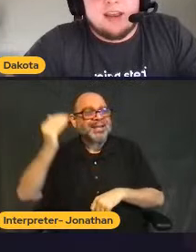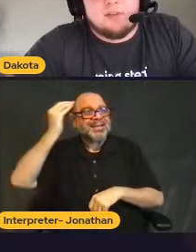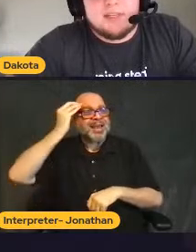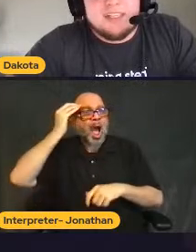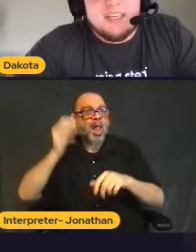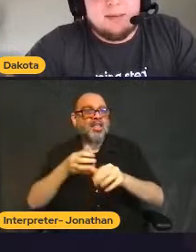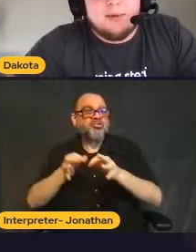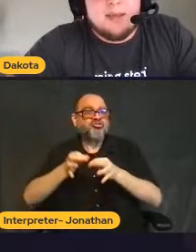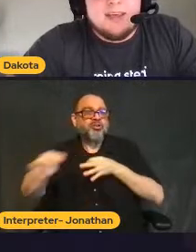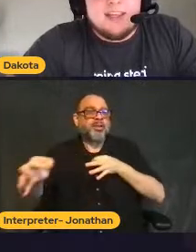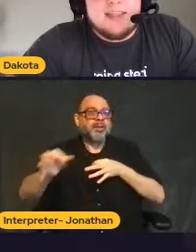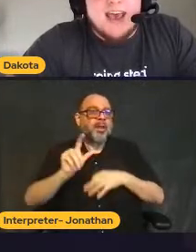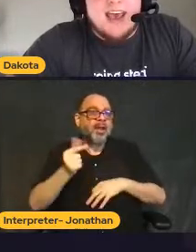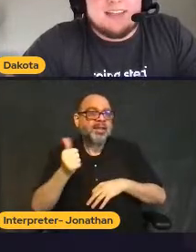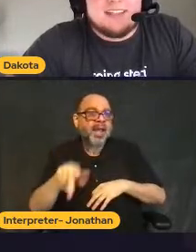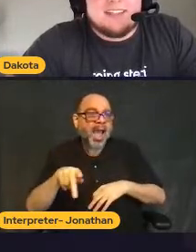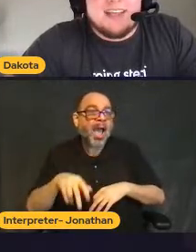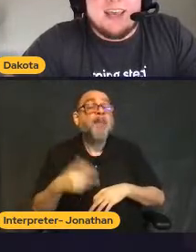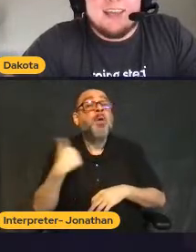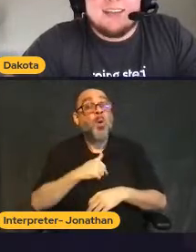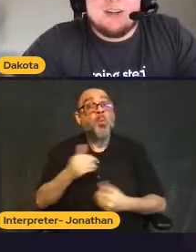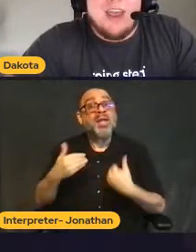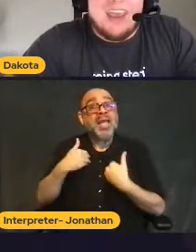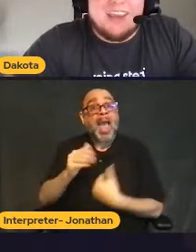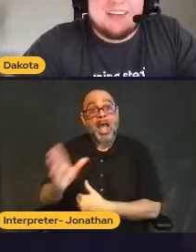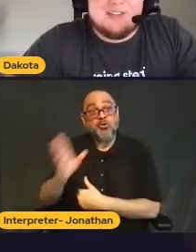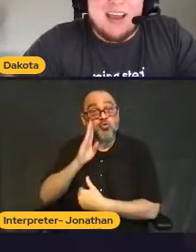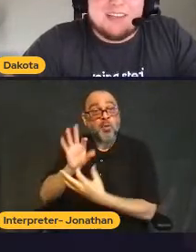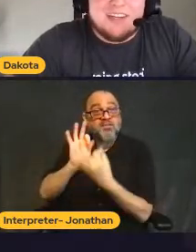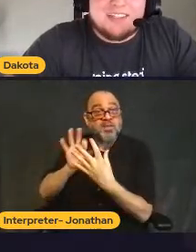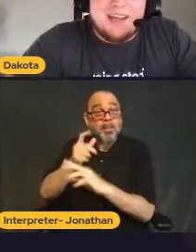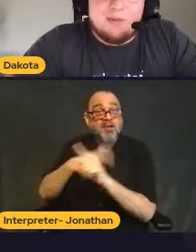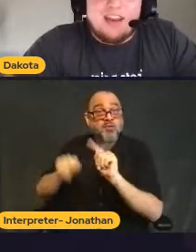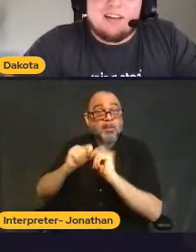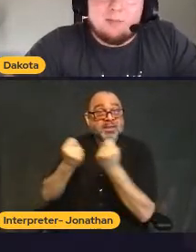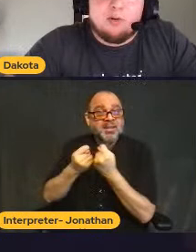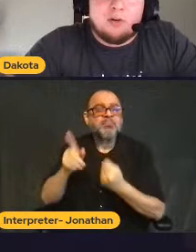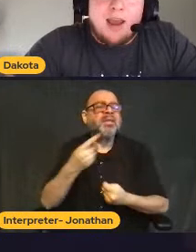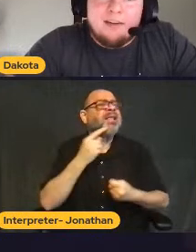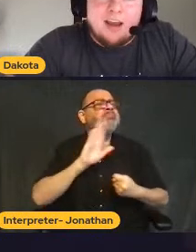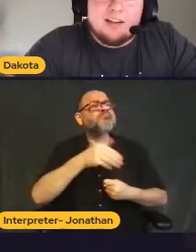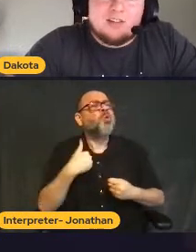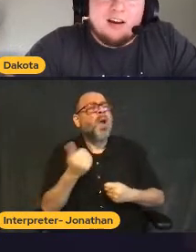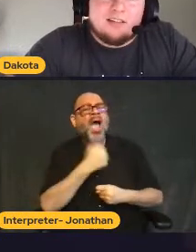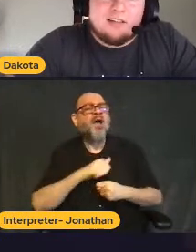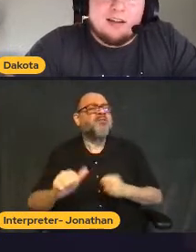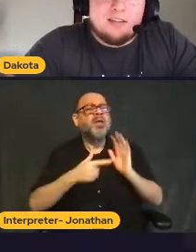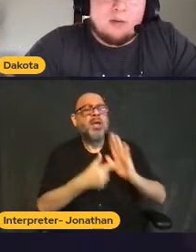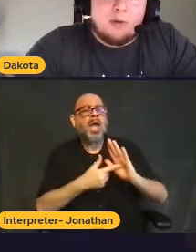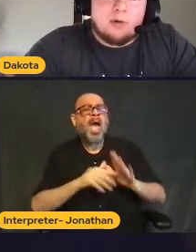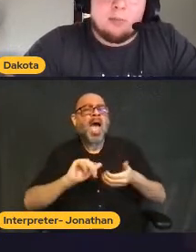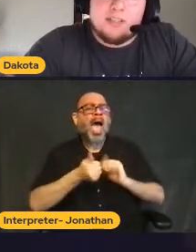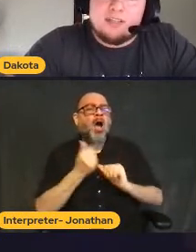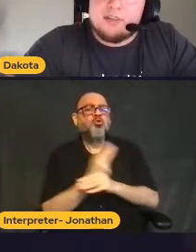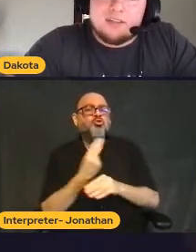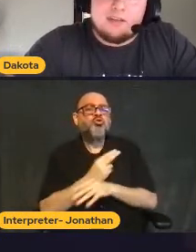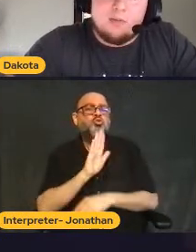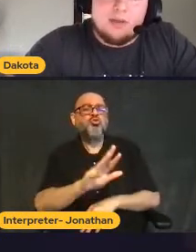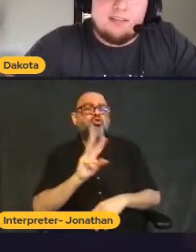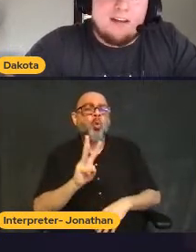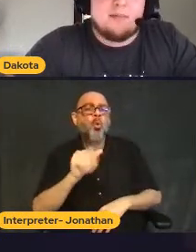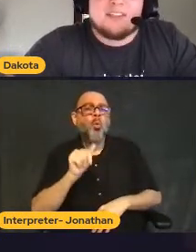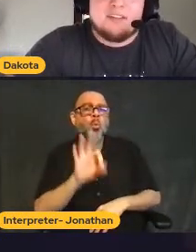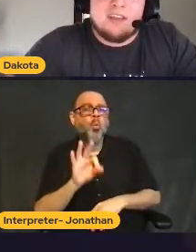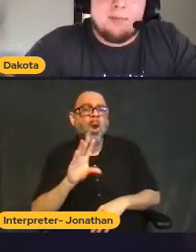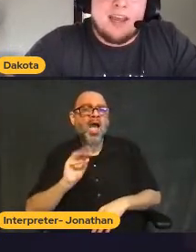direct feedback from a team that said, hey, do you guys have any examples on how to deploy your WAF construct? And I think we were busy doing something at